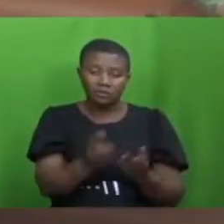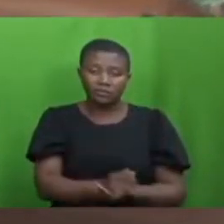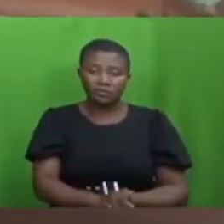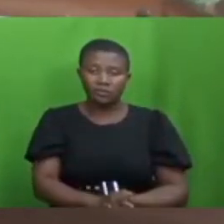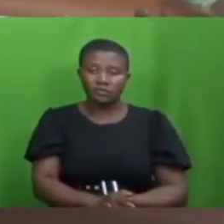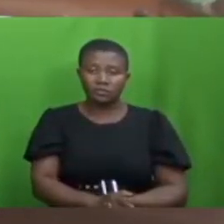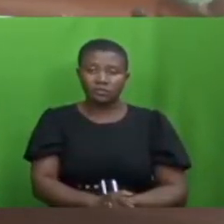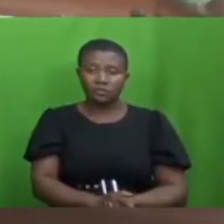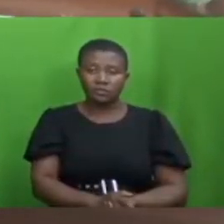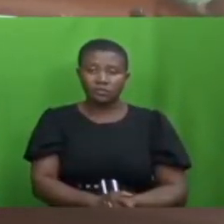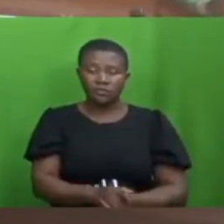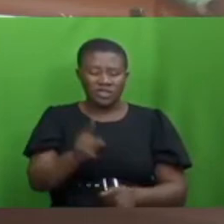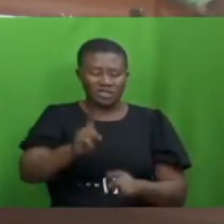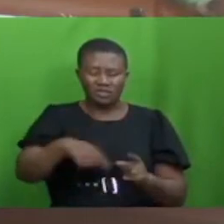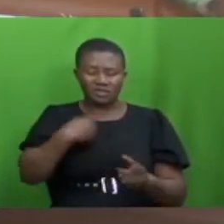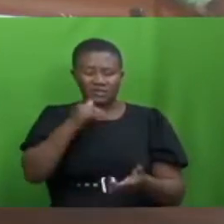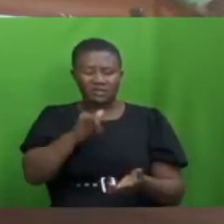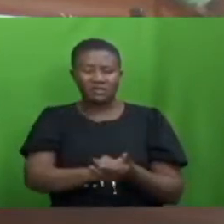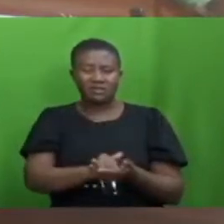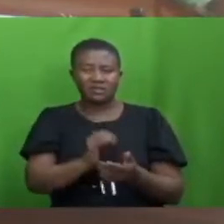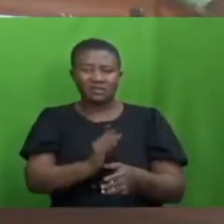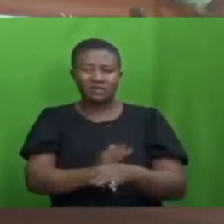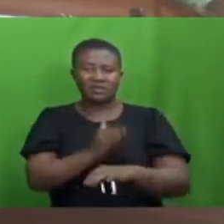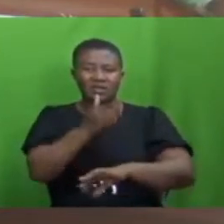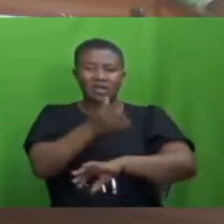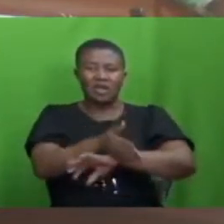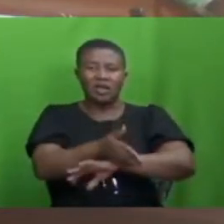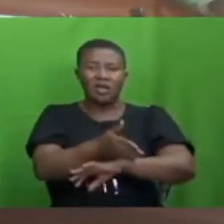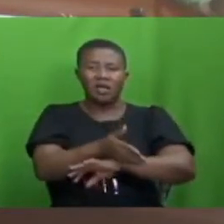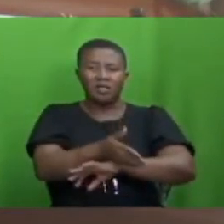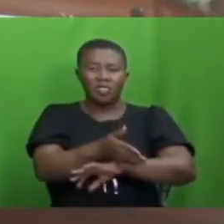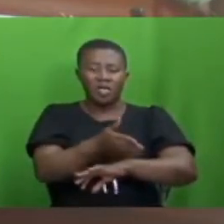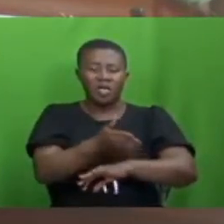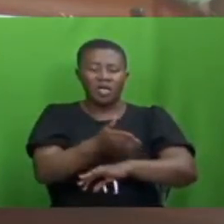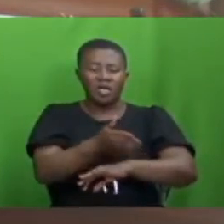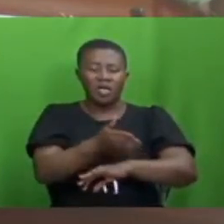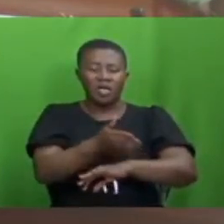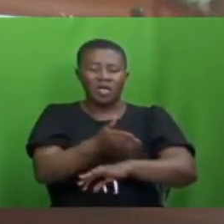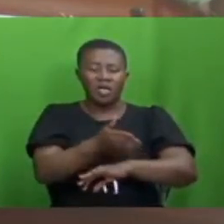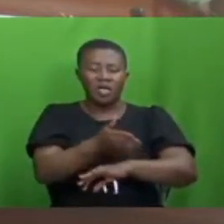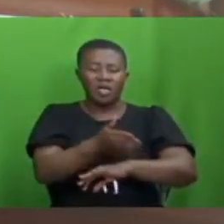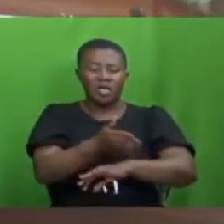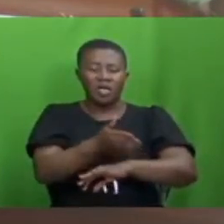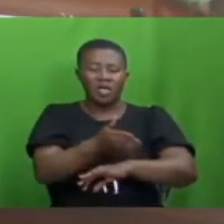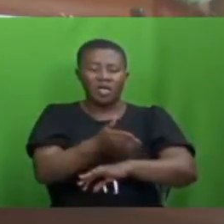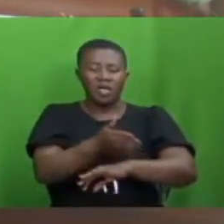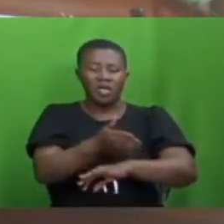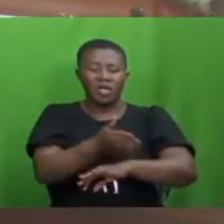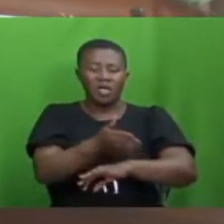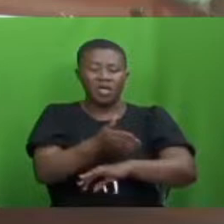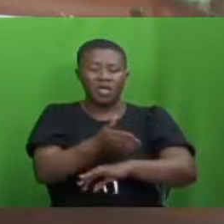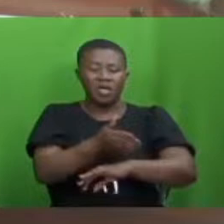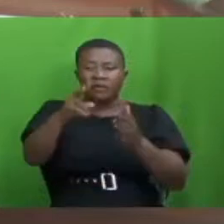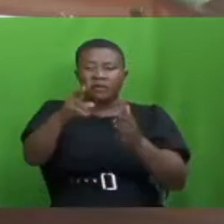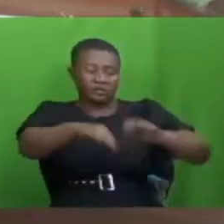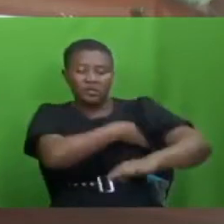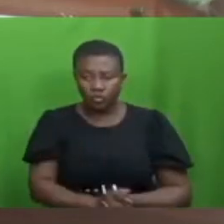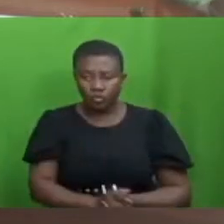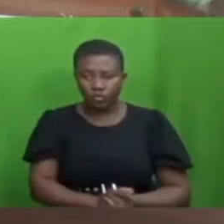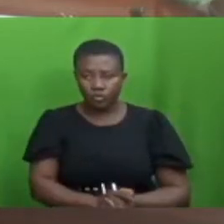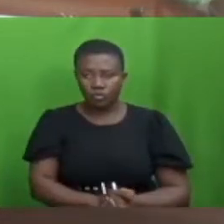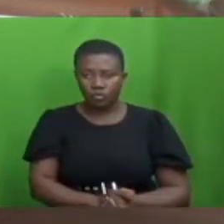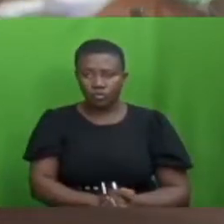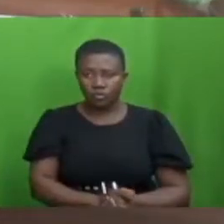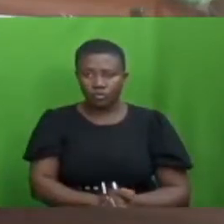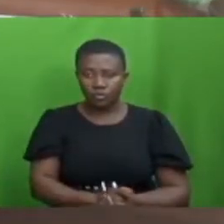Speaker, this is a very important statement on which we are going to comment. You cannot say that after he is read